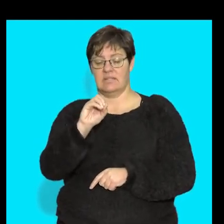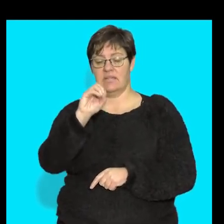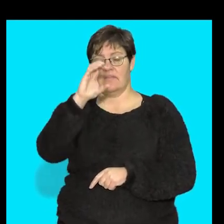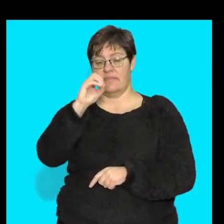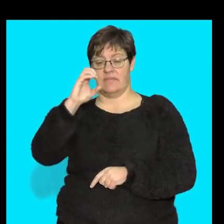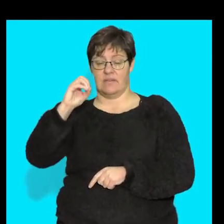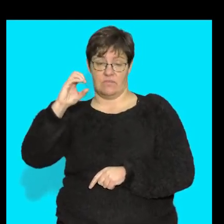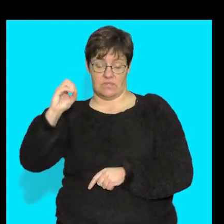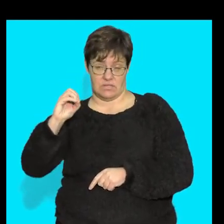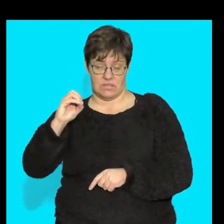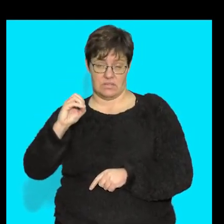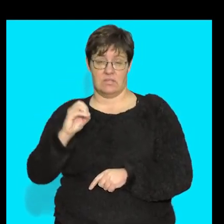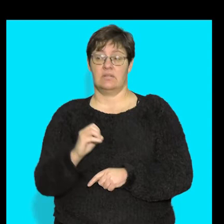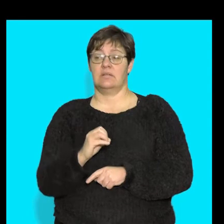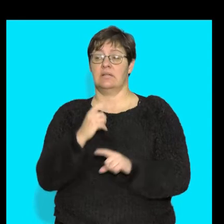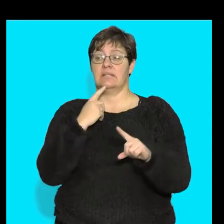750,000